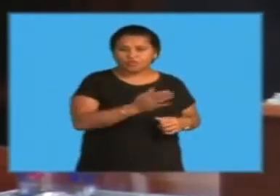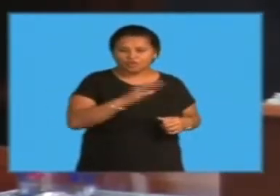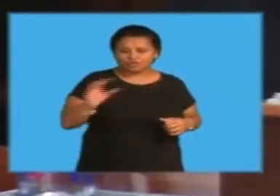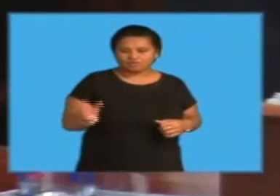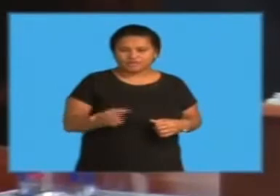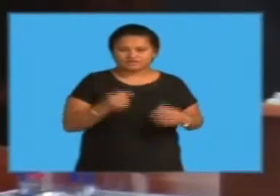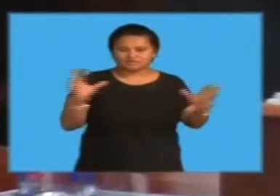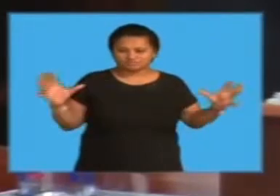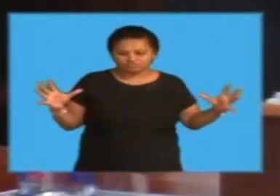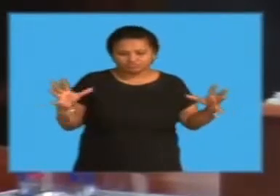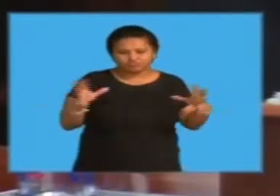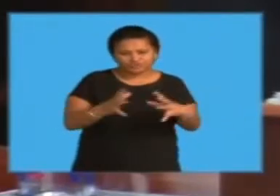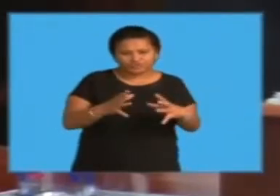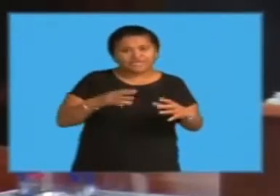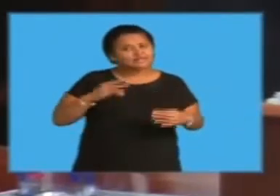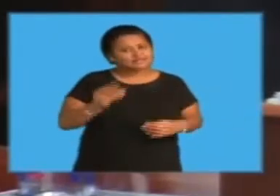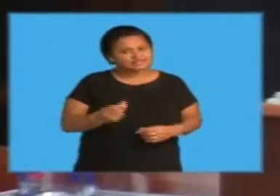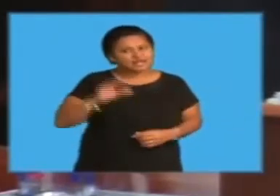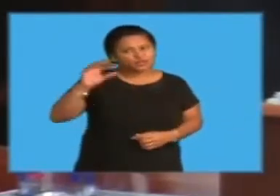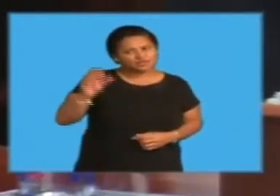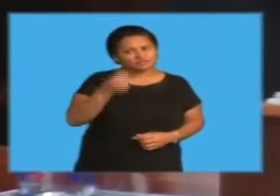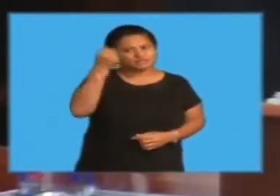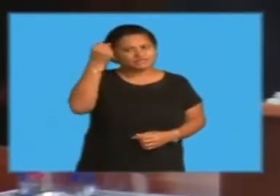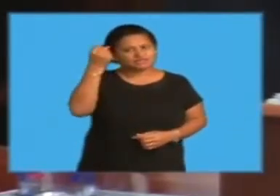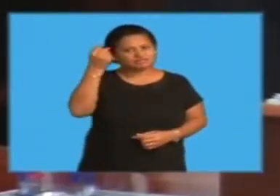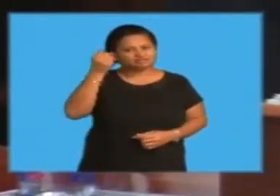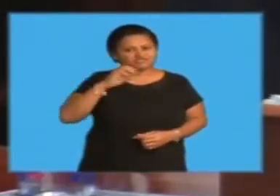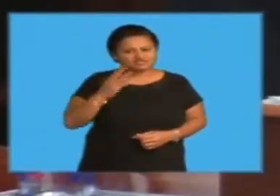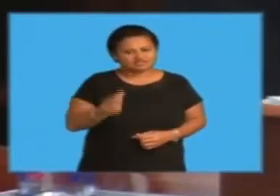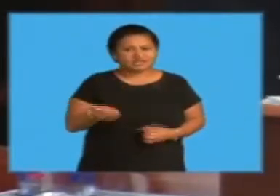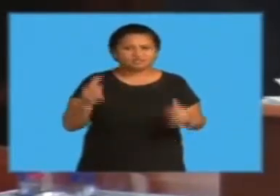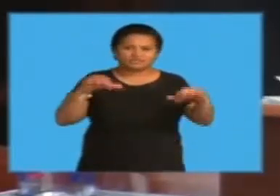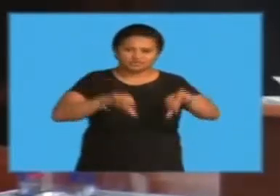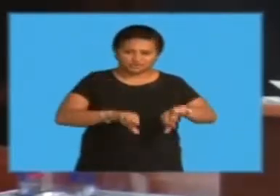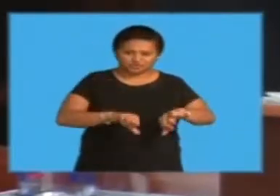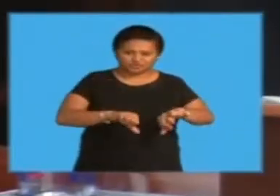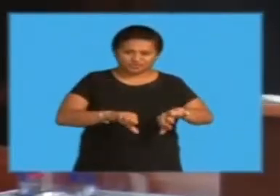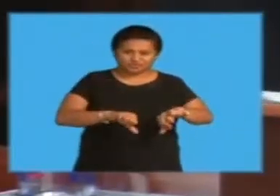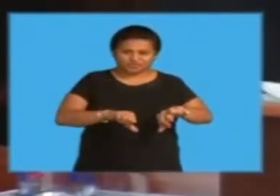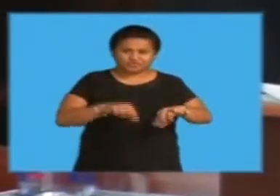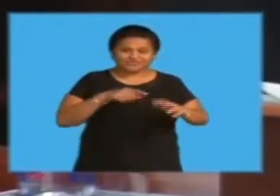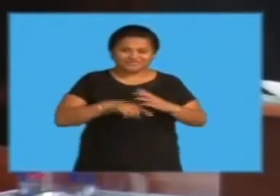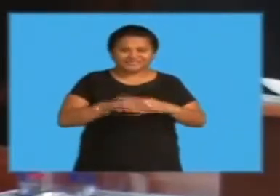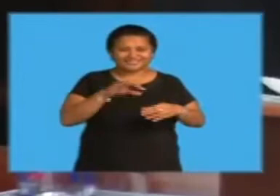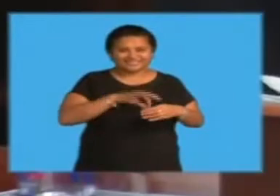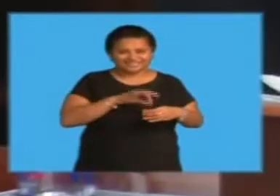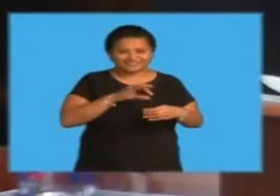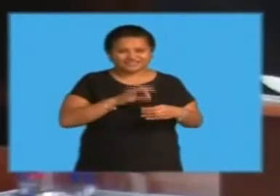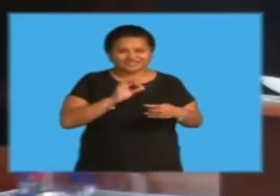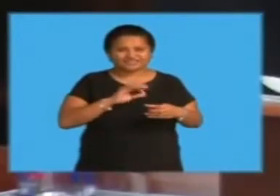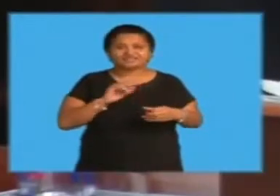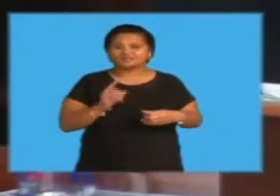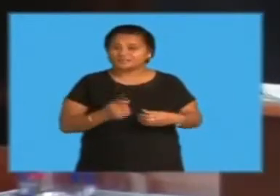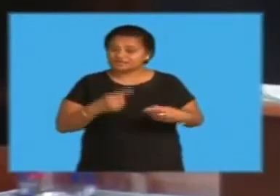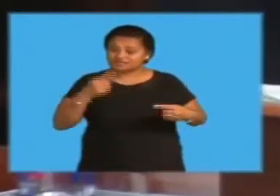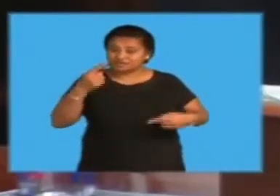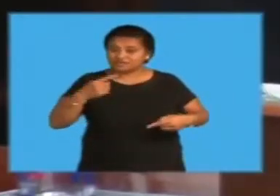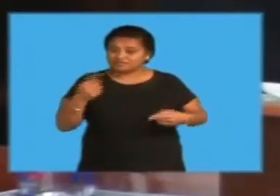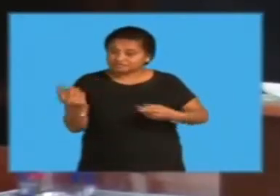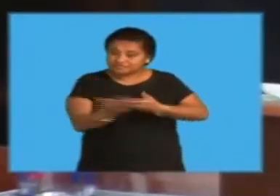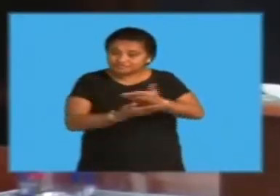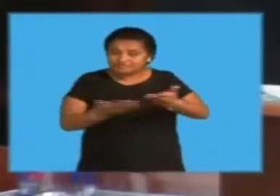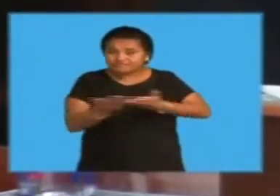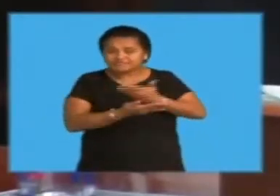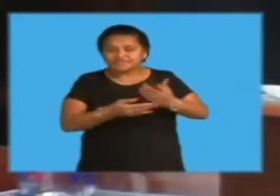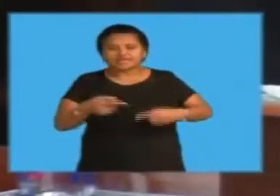Yes, there will be winners and losers in parliamentary votes as well, but only after debate and informal consultation. It would appear some